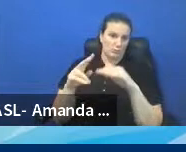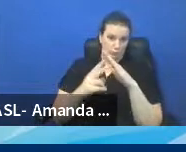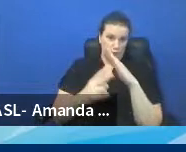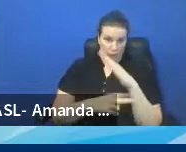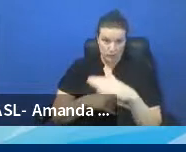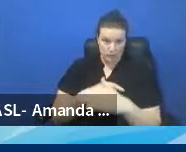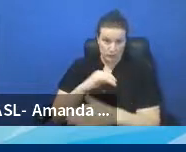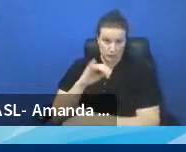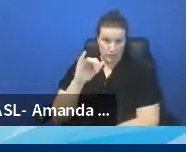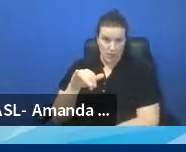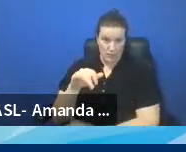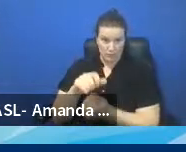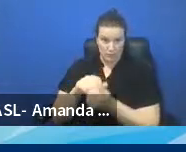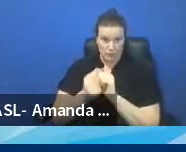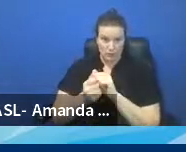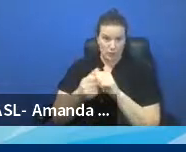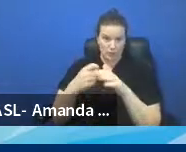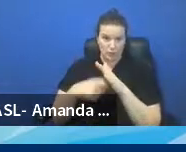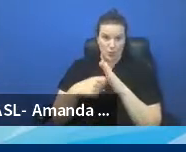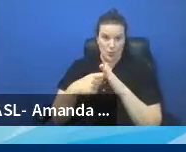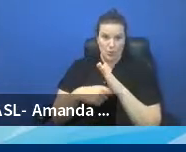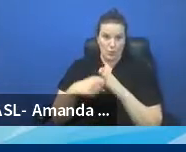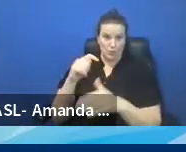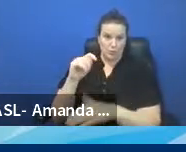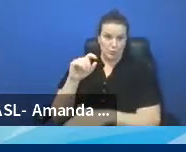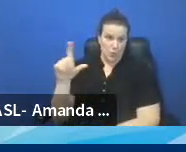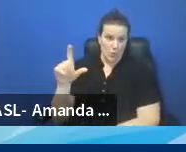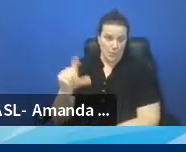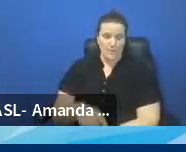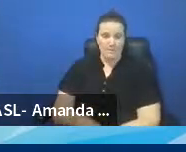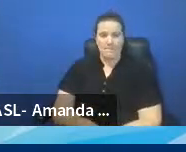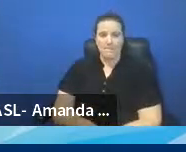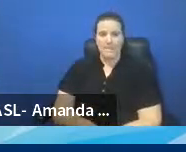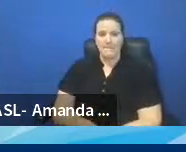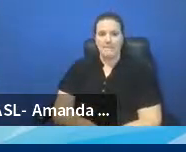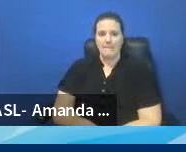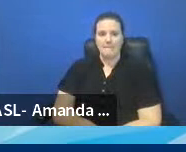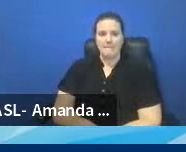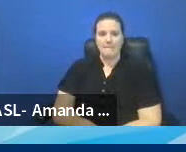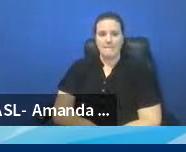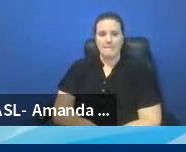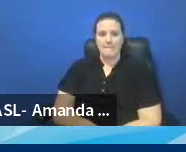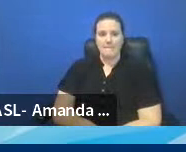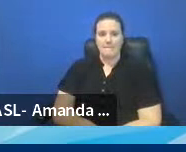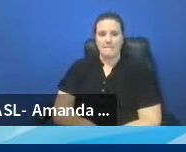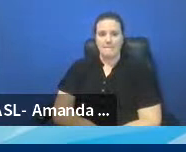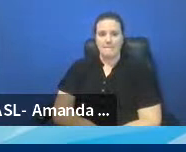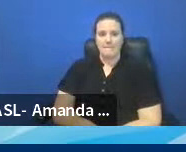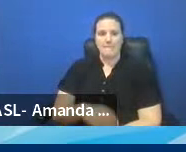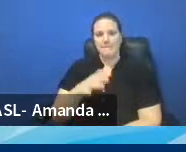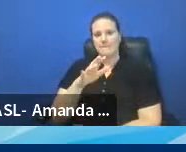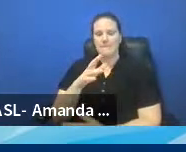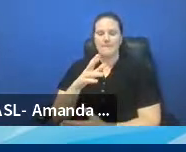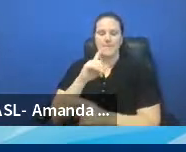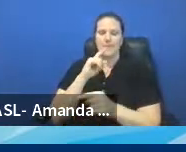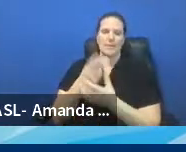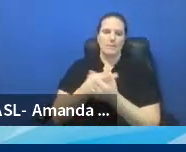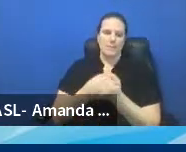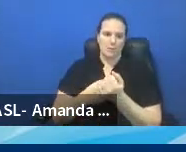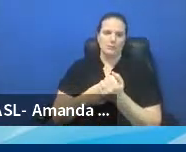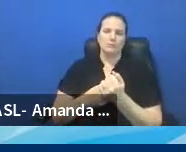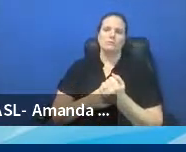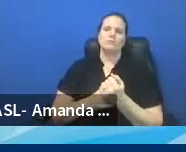going to change the tolls then or not? So the answer is kind of both. So what